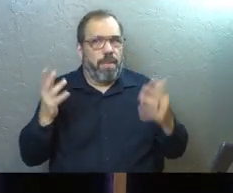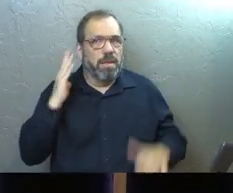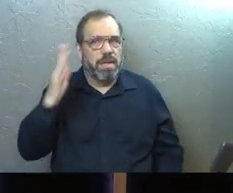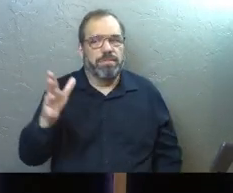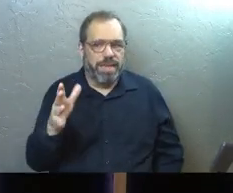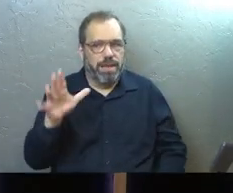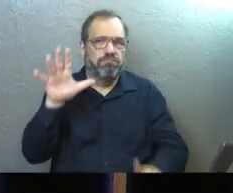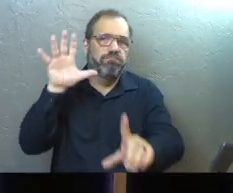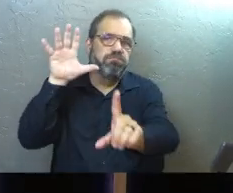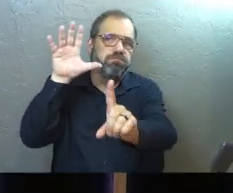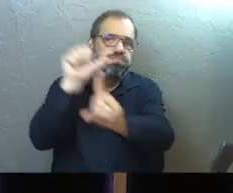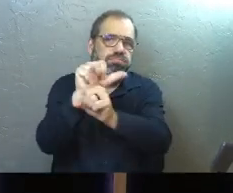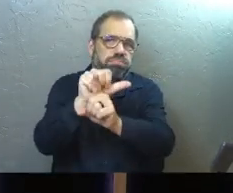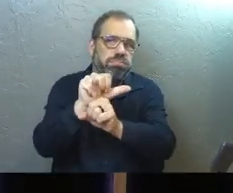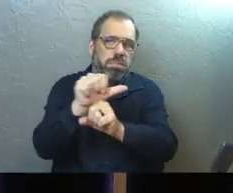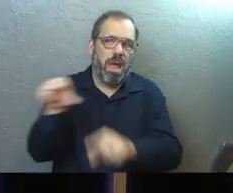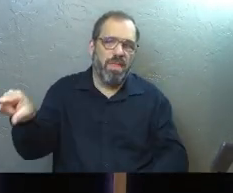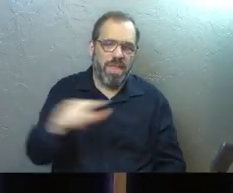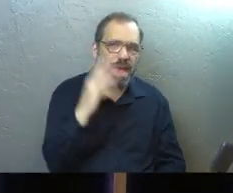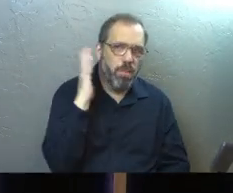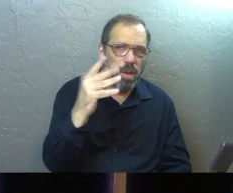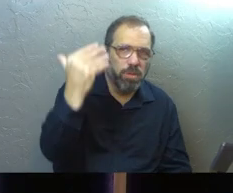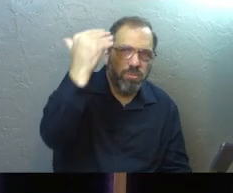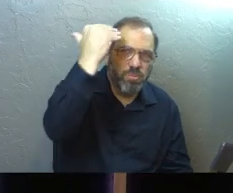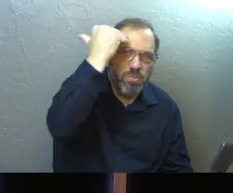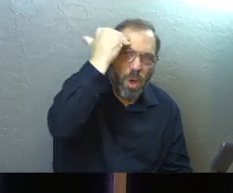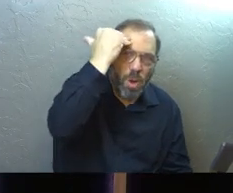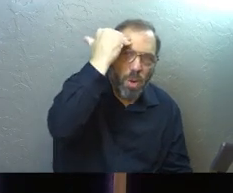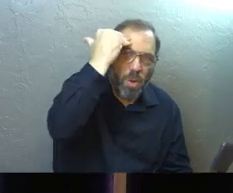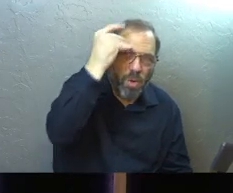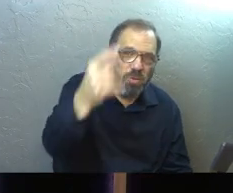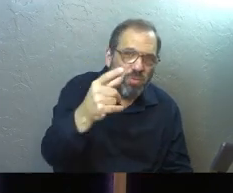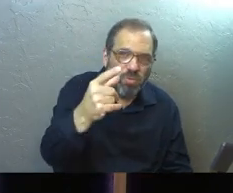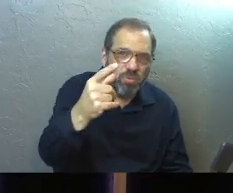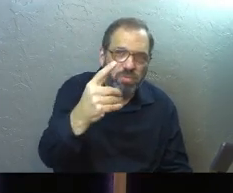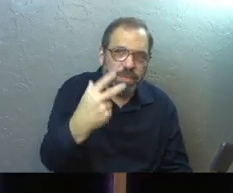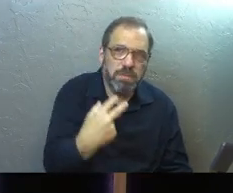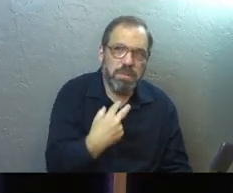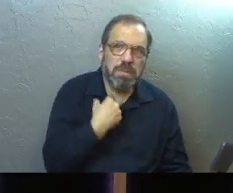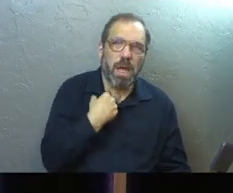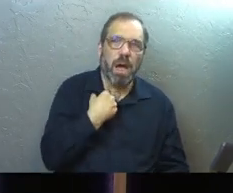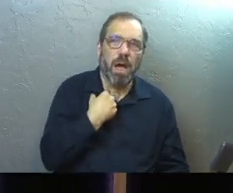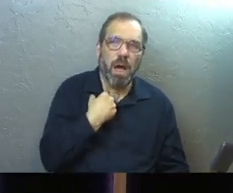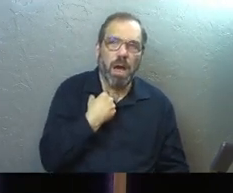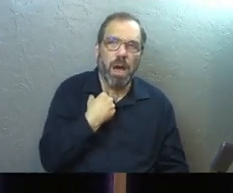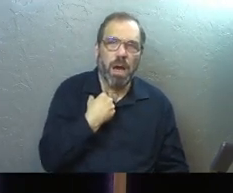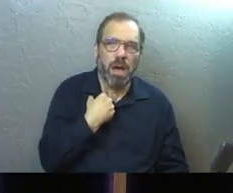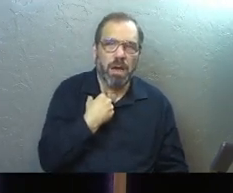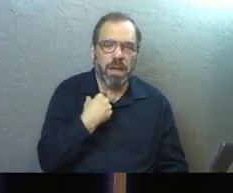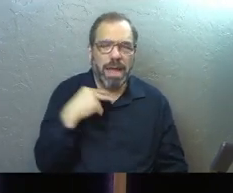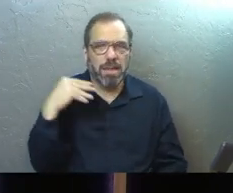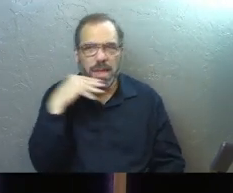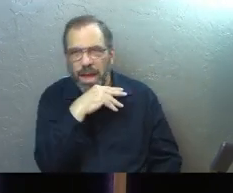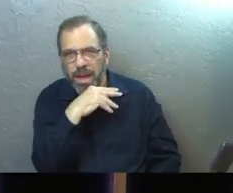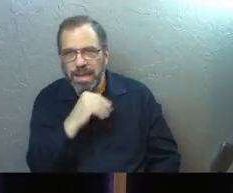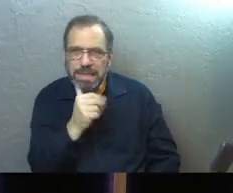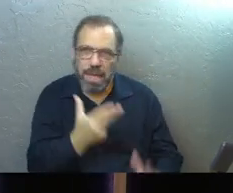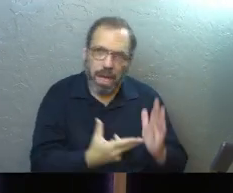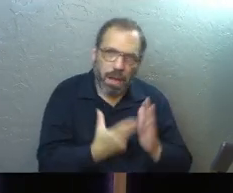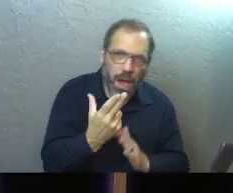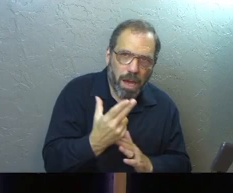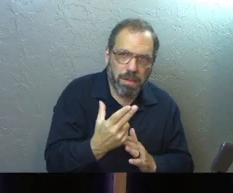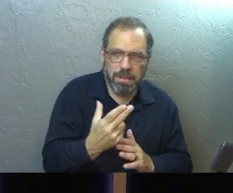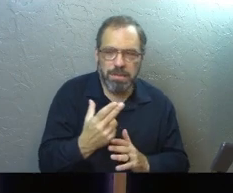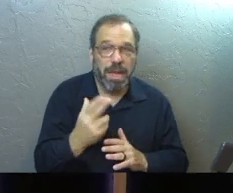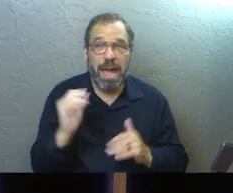Someday they'll find out. Someday they'll know. Someday they'll know how long you've been trapped and how long you haven't been truthful and honest with them,